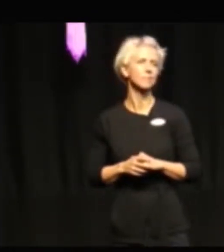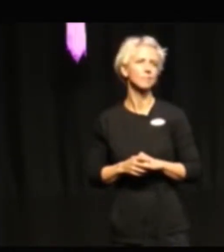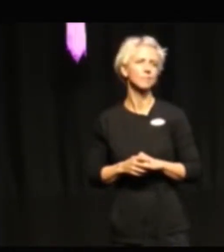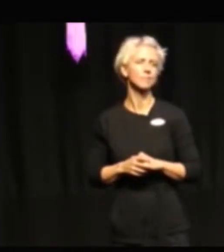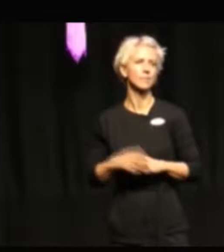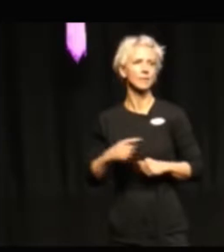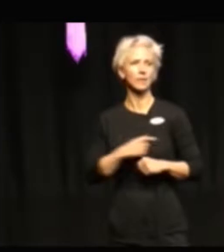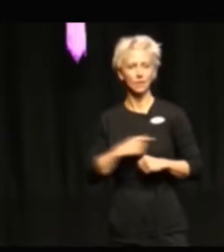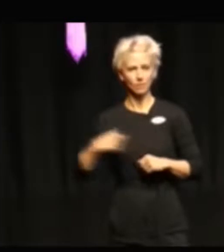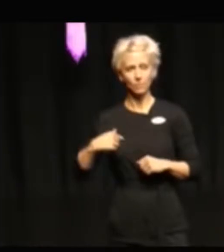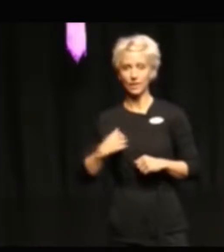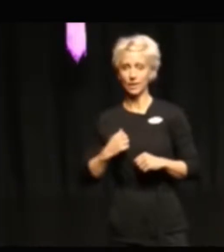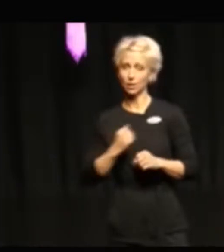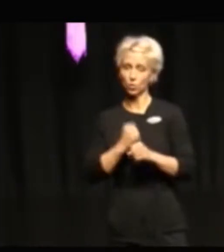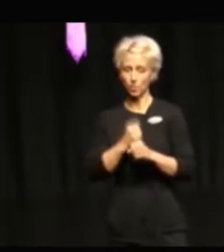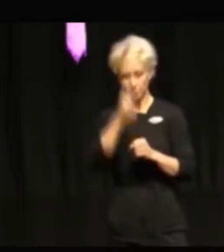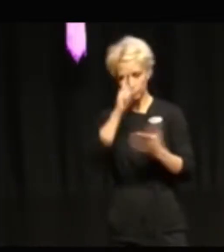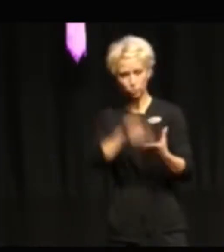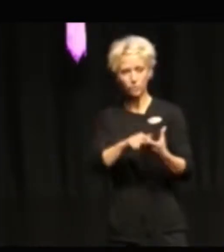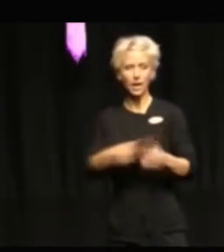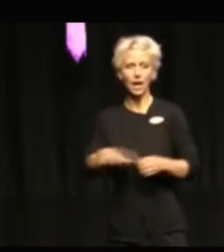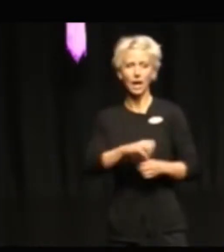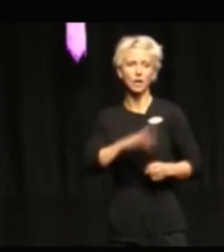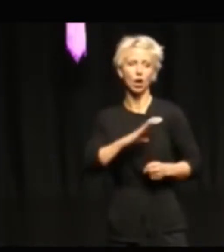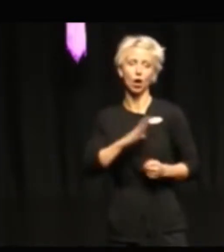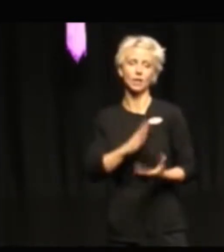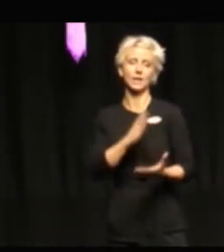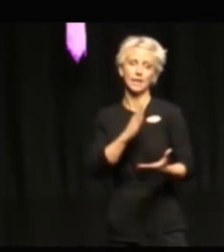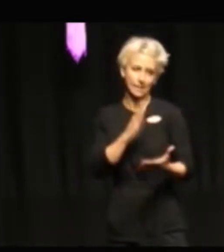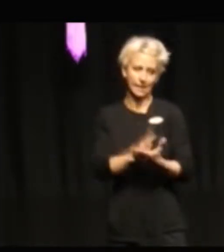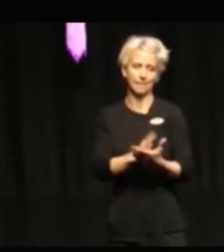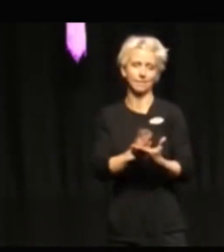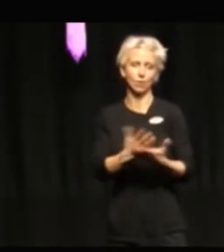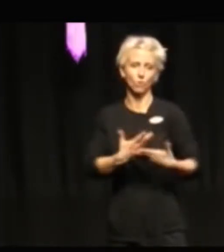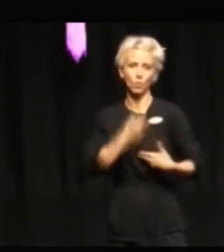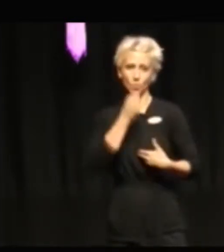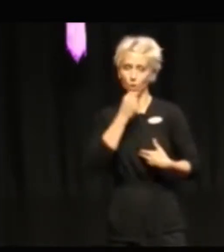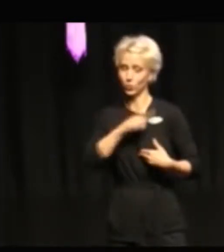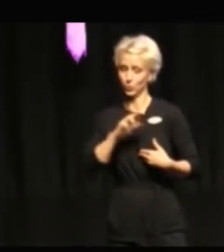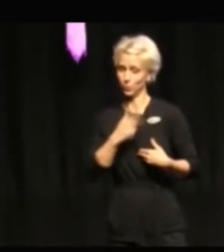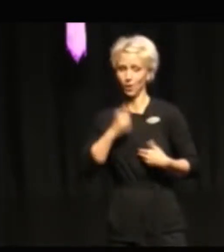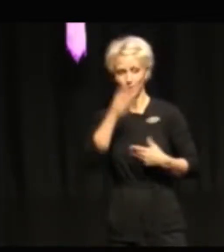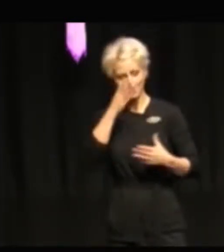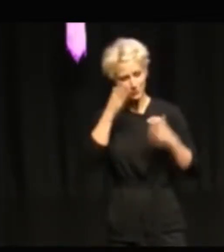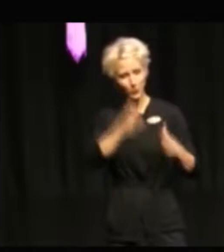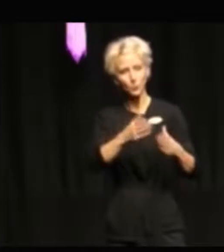for the right to adequate food for more than 30 years. And